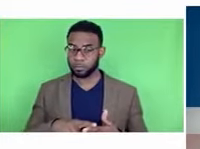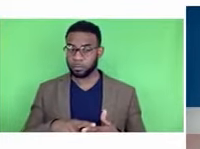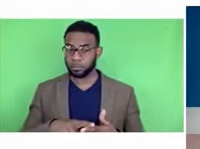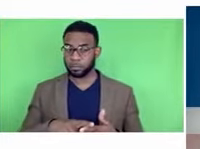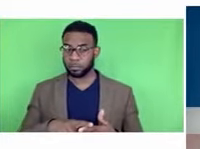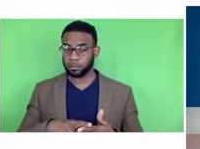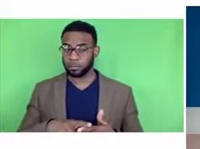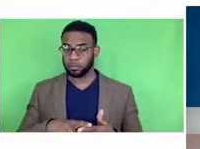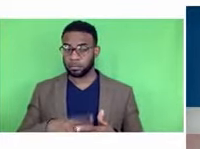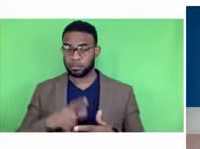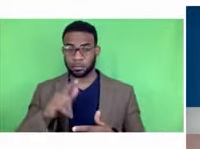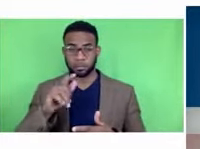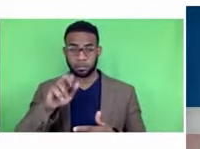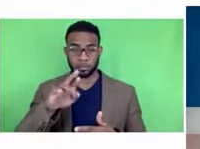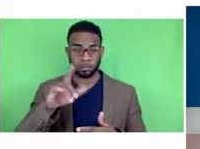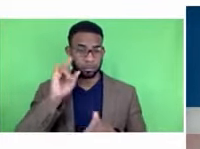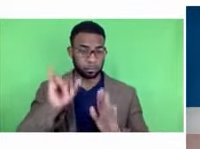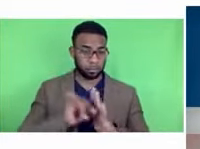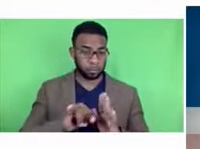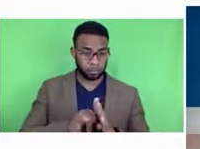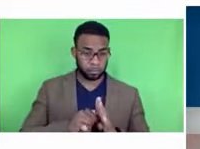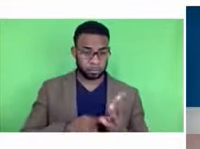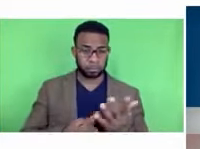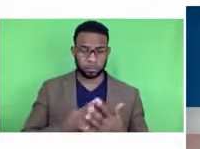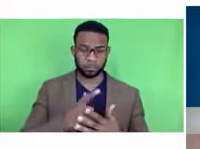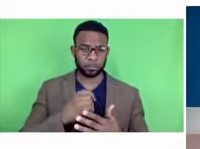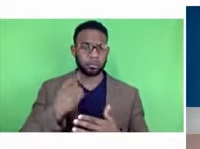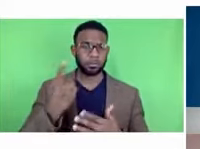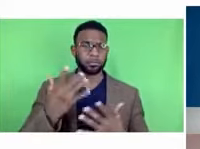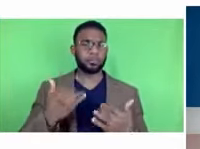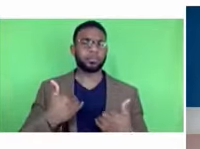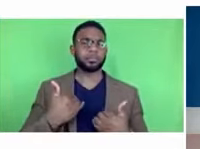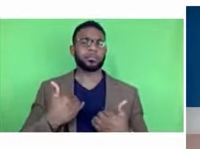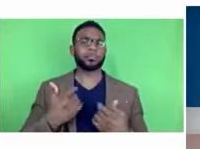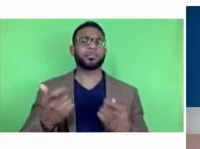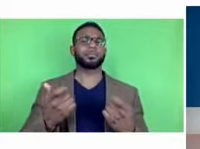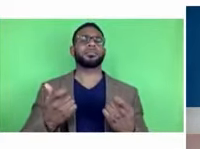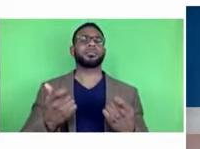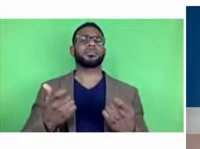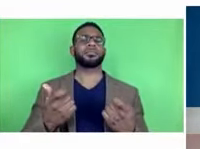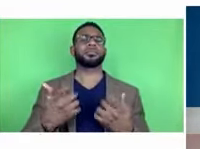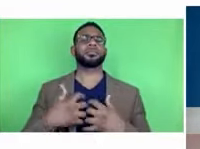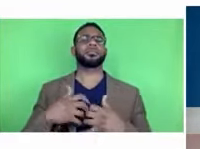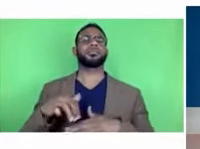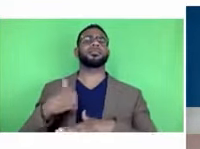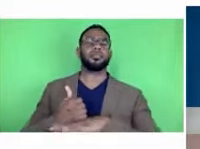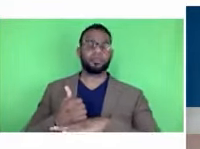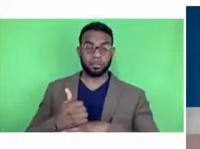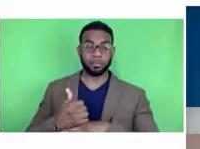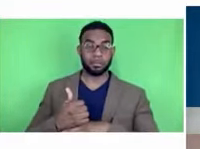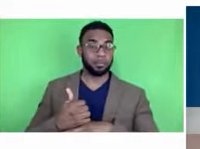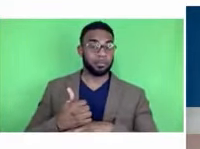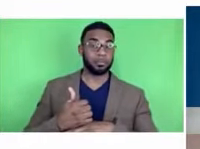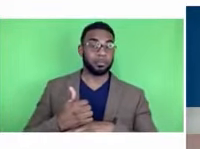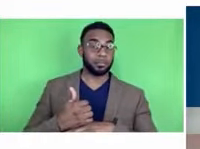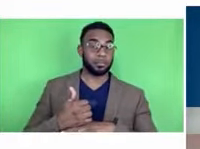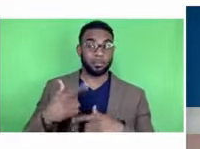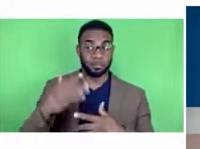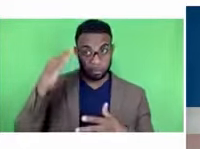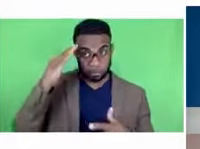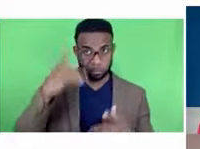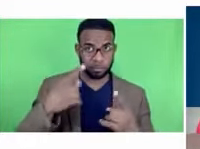their racial identity throughout it. And they've already have a coping mechanism in place. And it's, as far as they're aware, it's